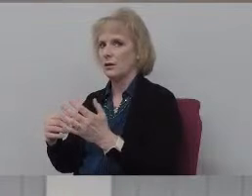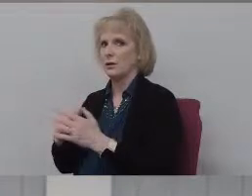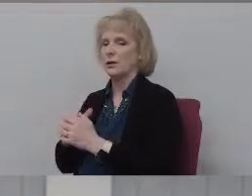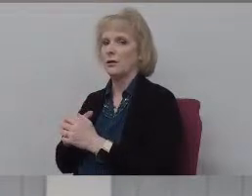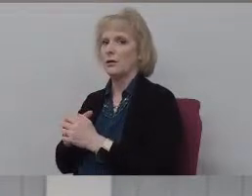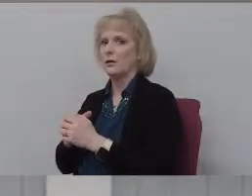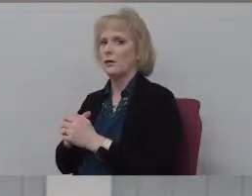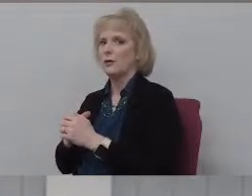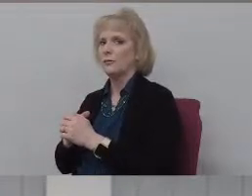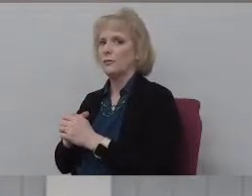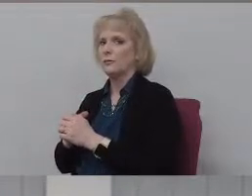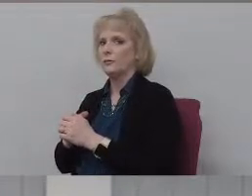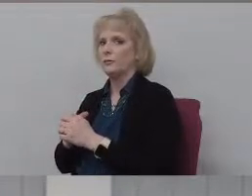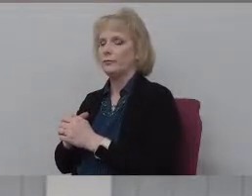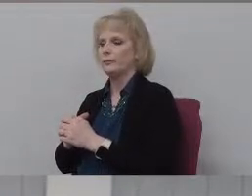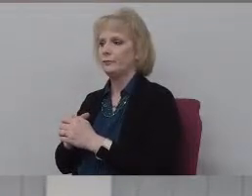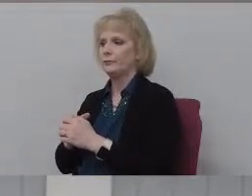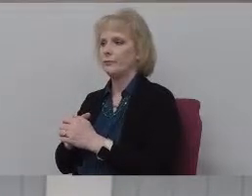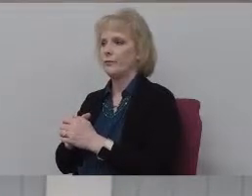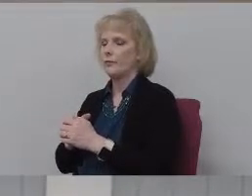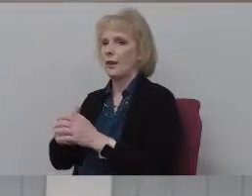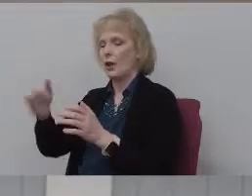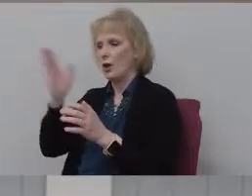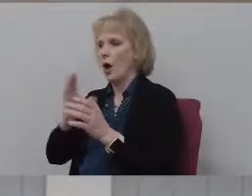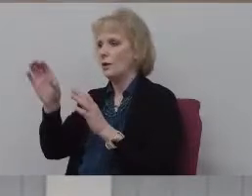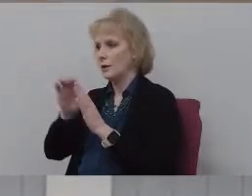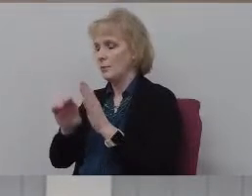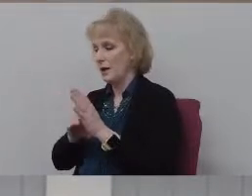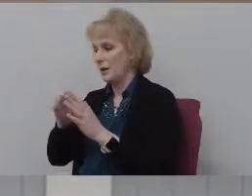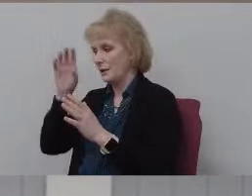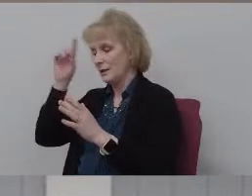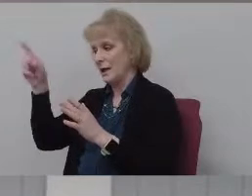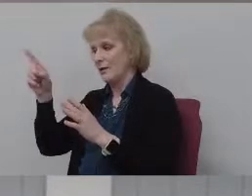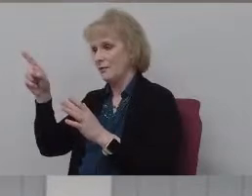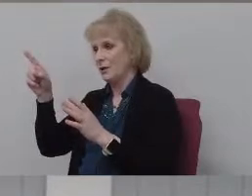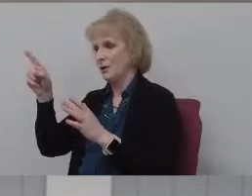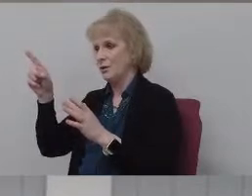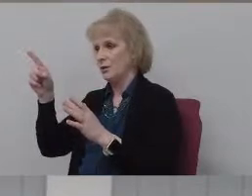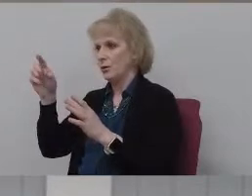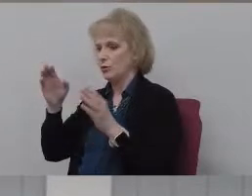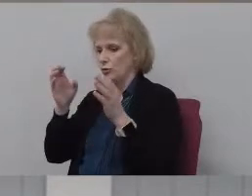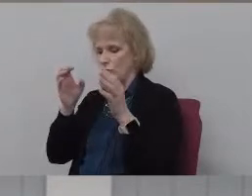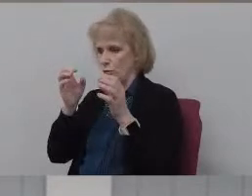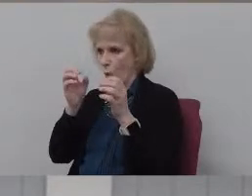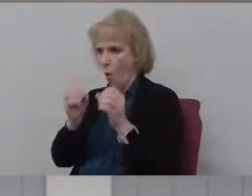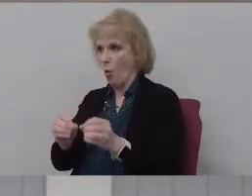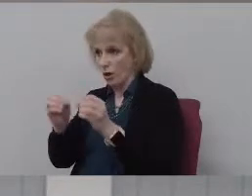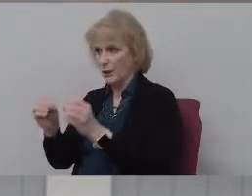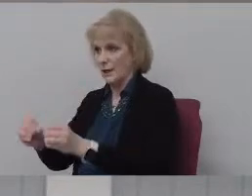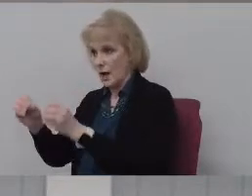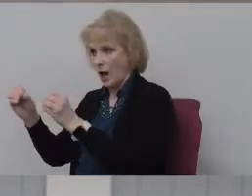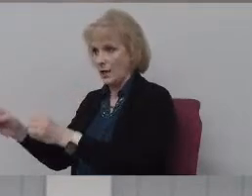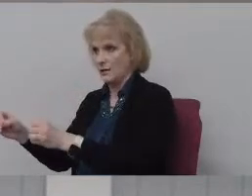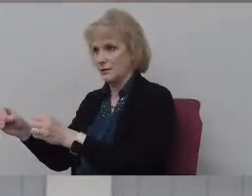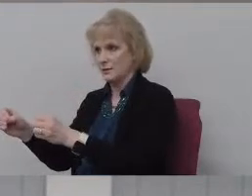his prophets. So God commanded David to organize